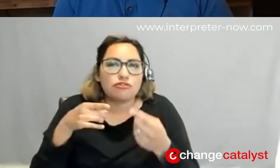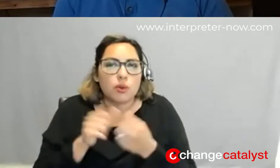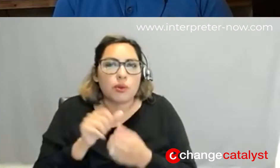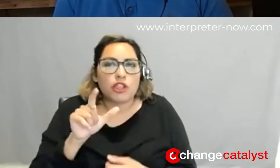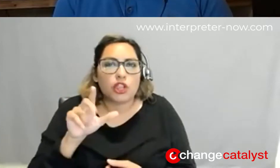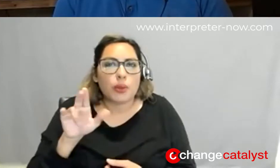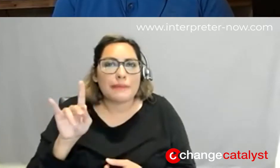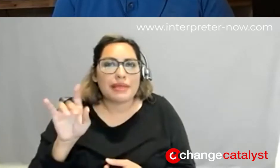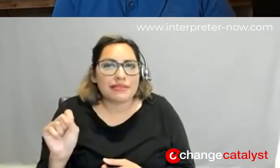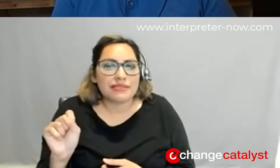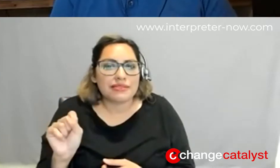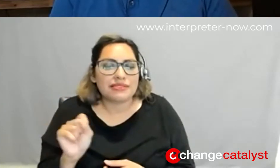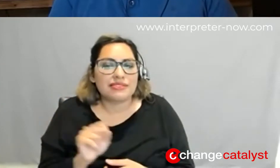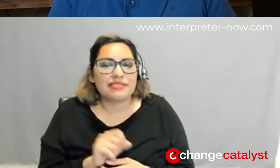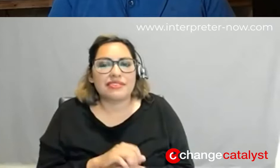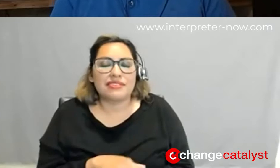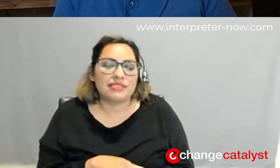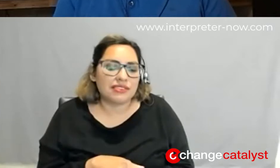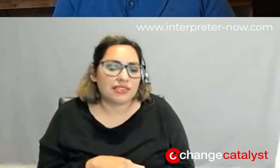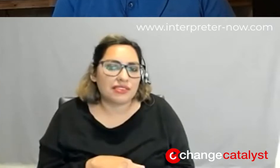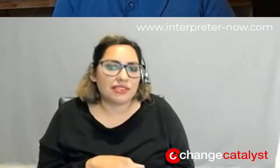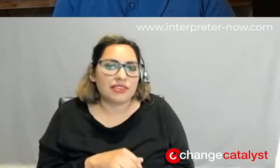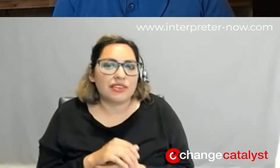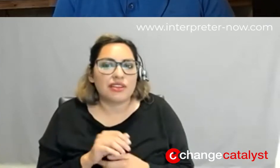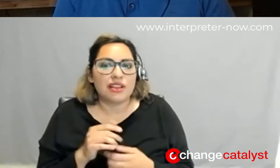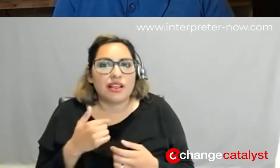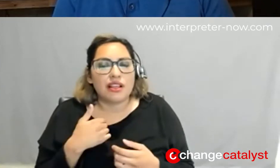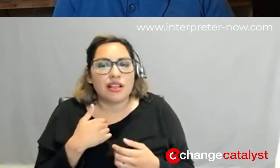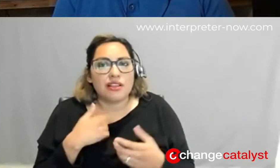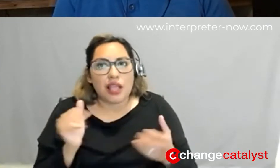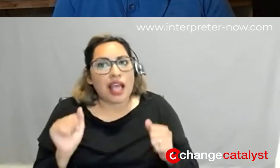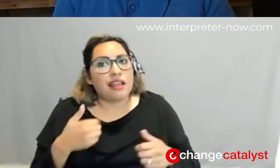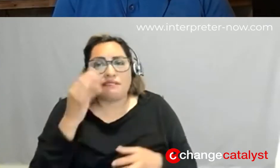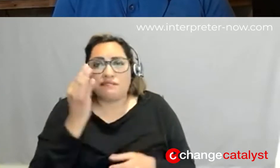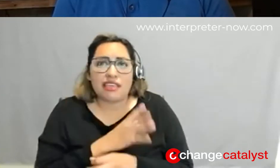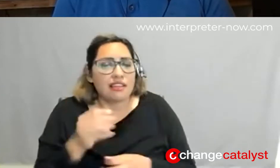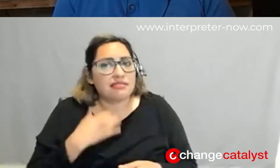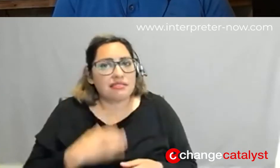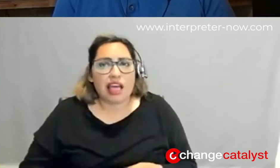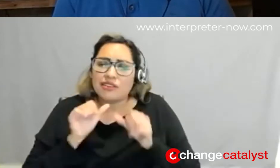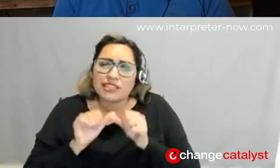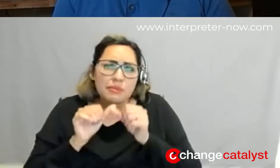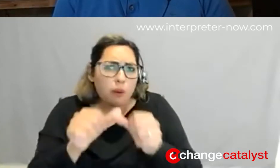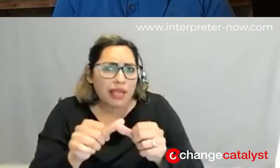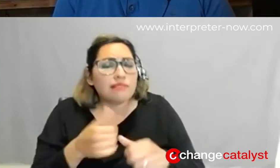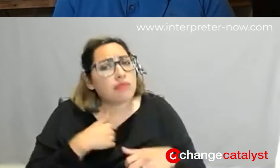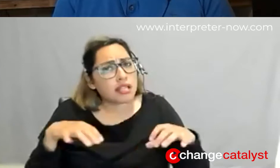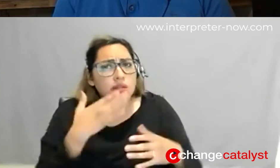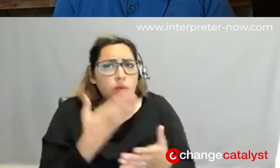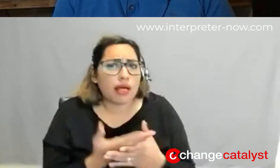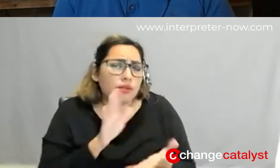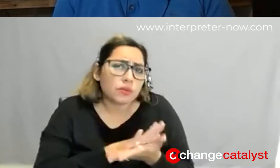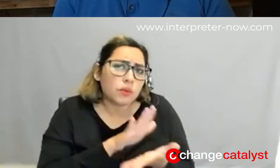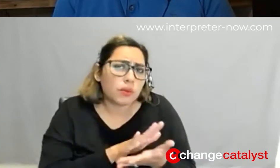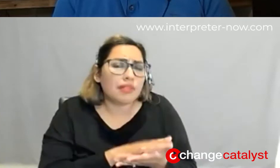this faith and this desire to keep going forward. And I knew I did well in school, so that was kind of